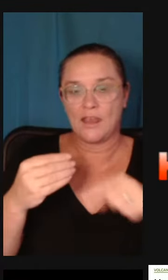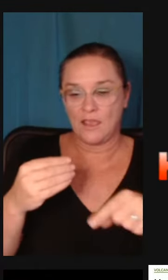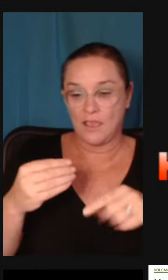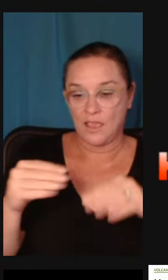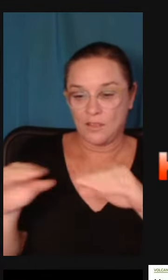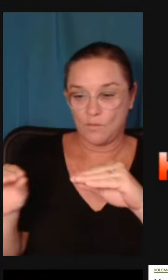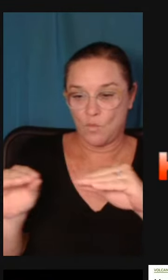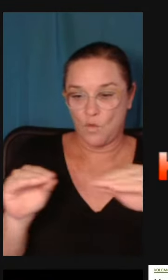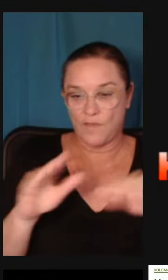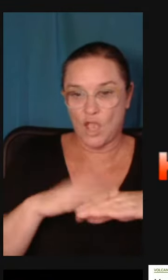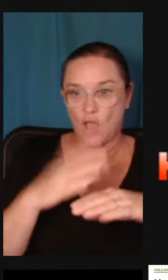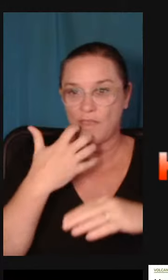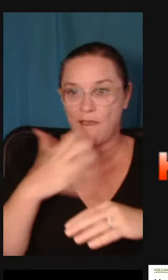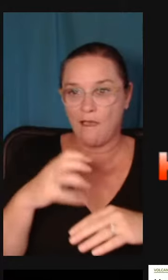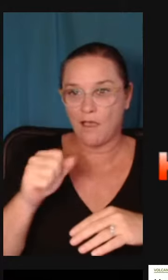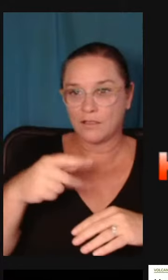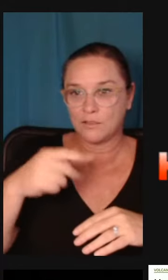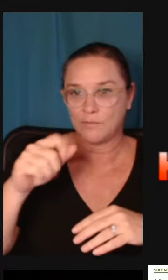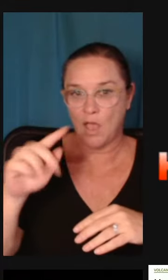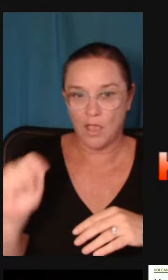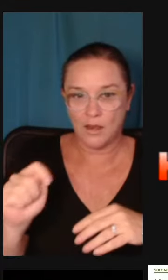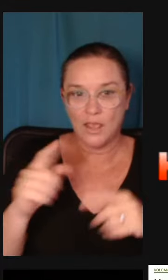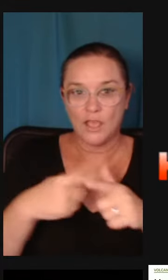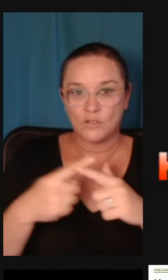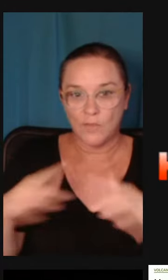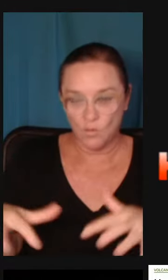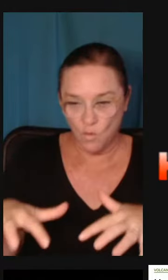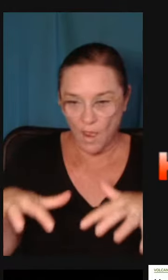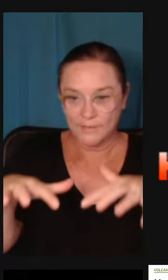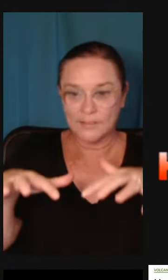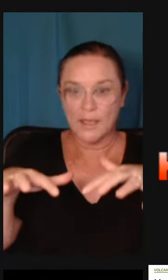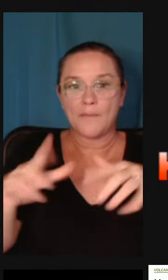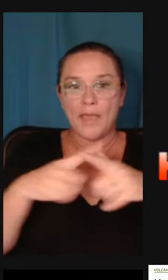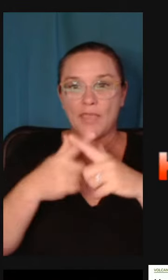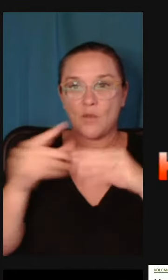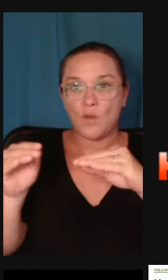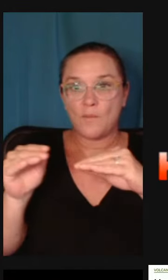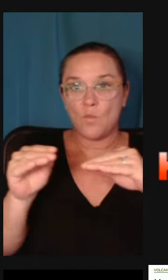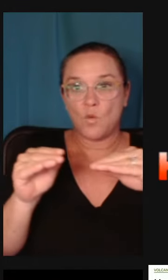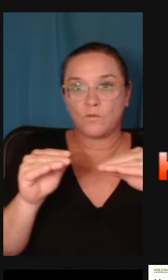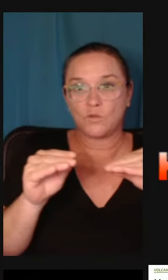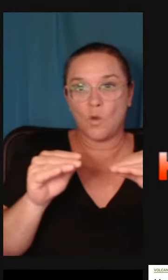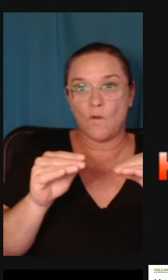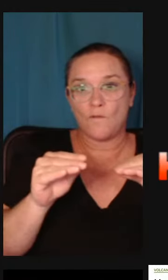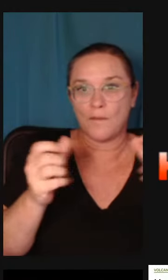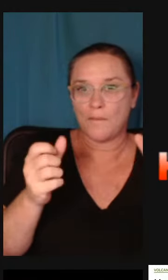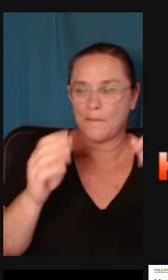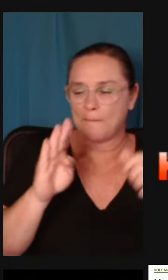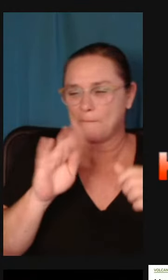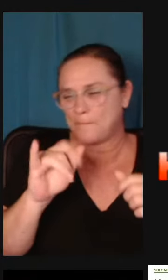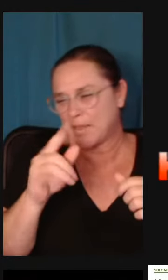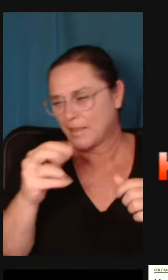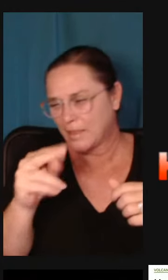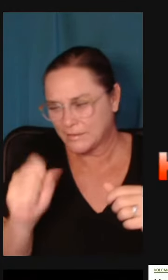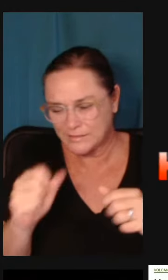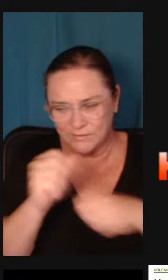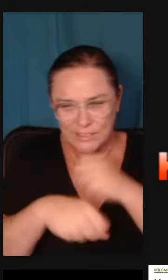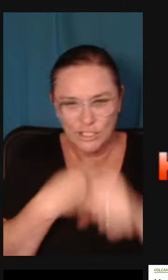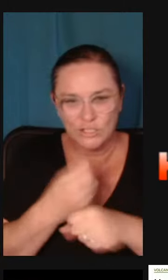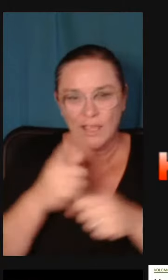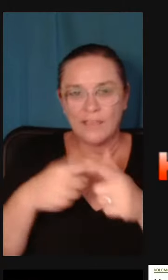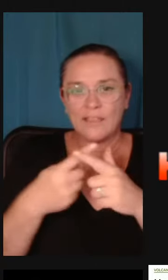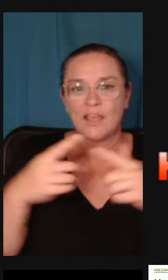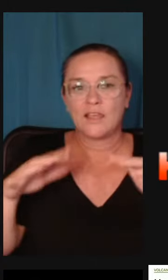So it tends to rise and expand when it goes over that area. Then when it moves over that over the course of billions of years, it's sinking on the other end. So it's almost like going